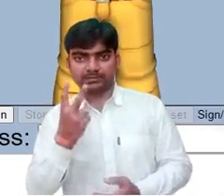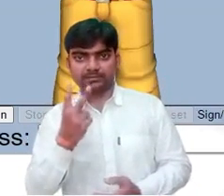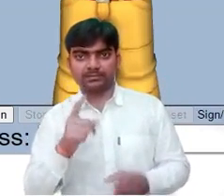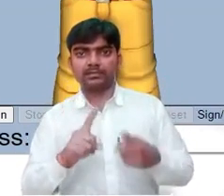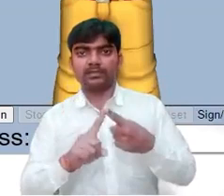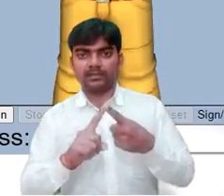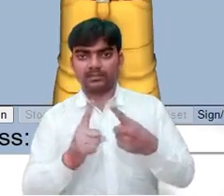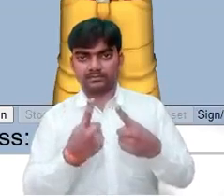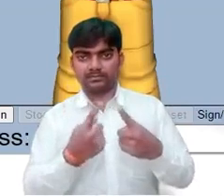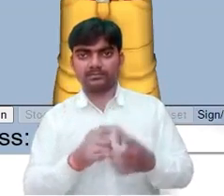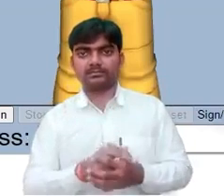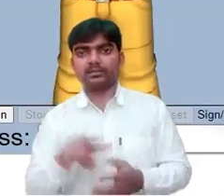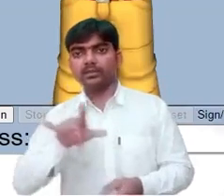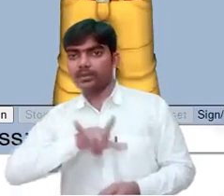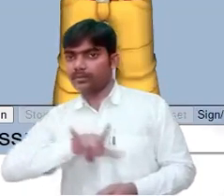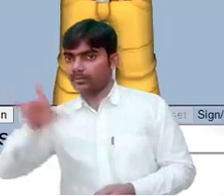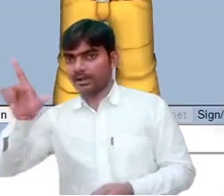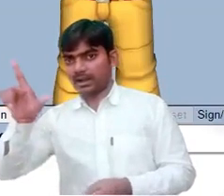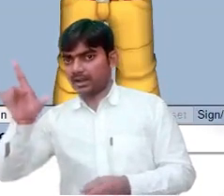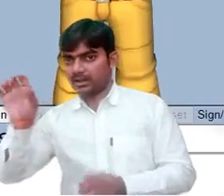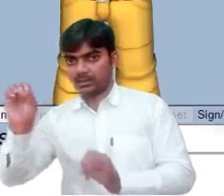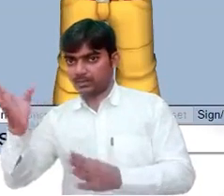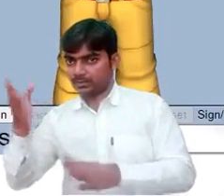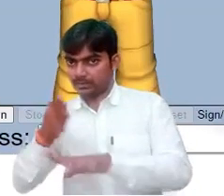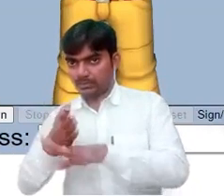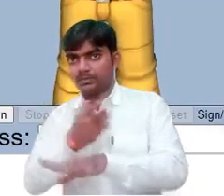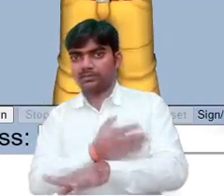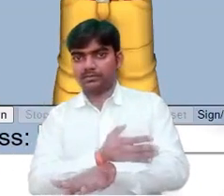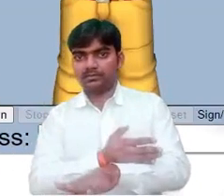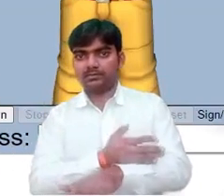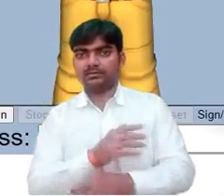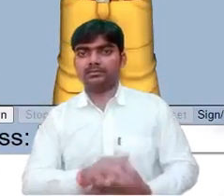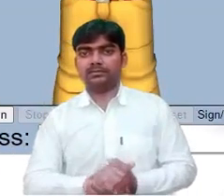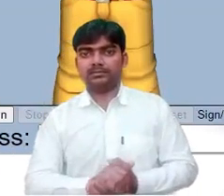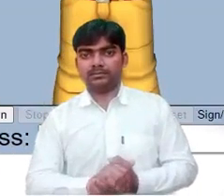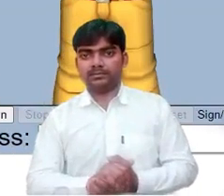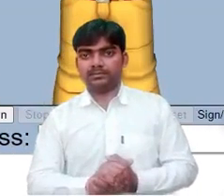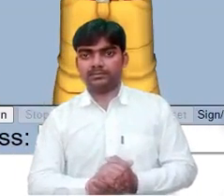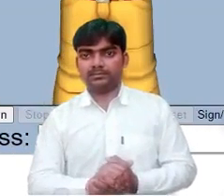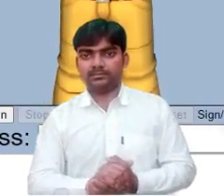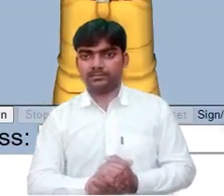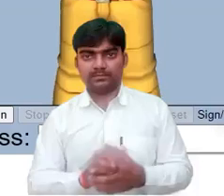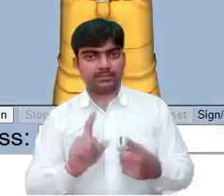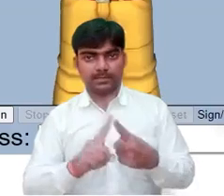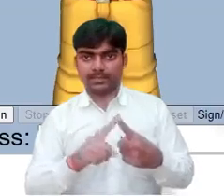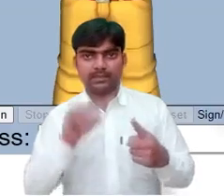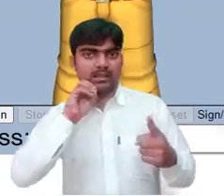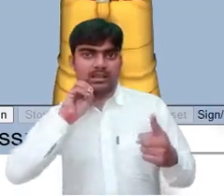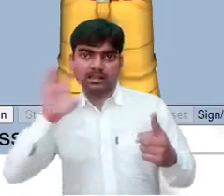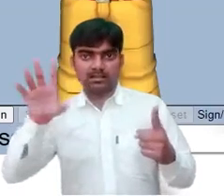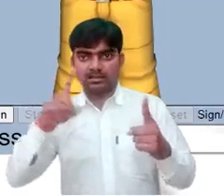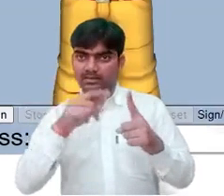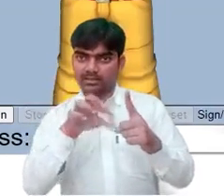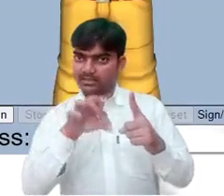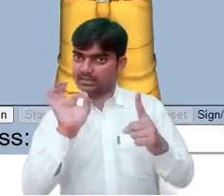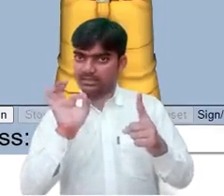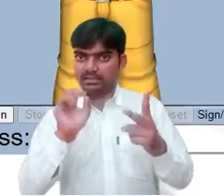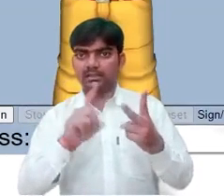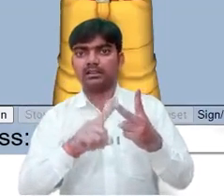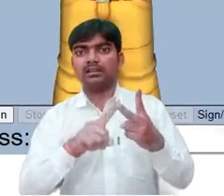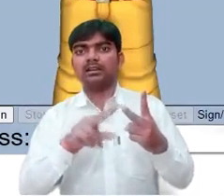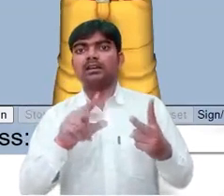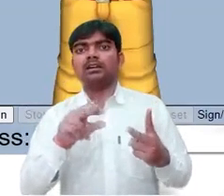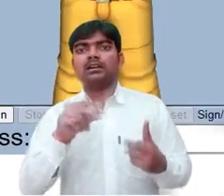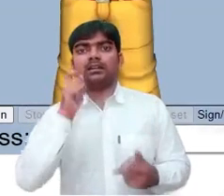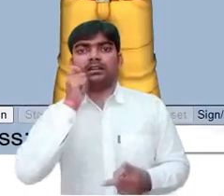So in pre-flight announcement, I select the announcement, ladies and gentlemen, welcome on board flight